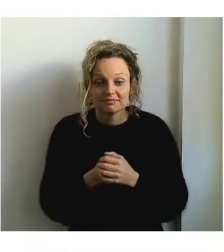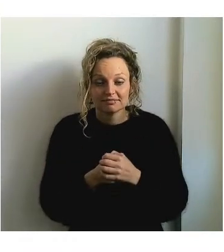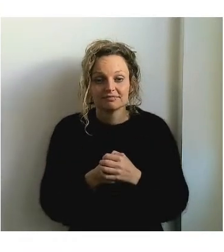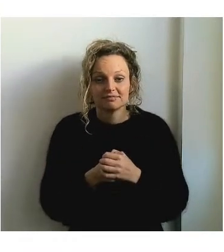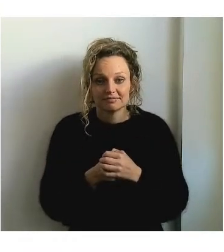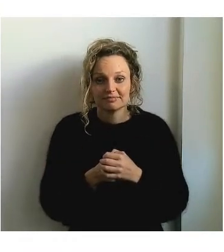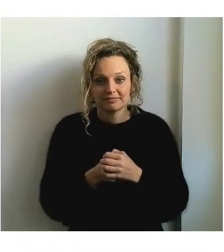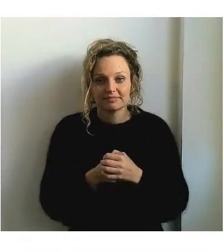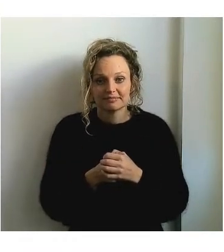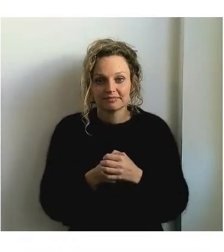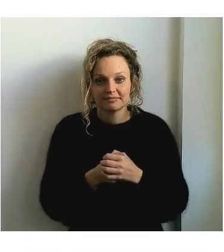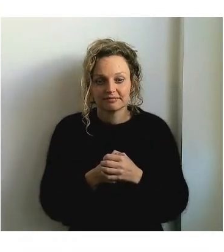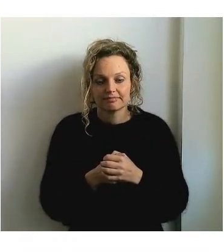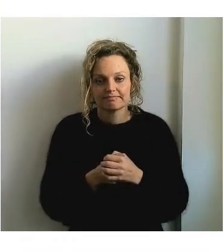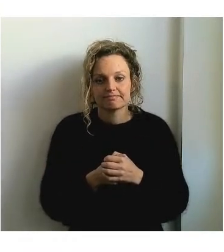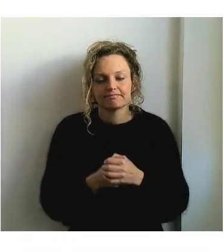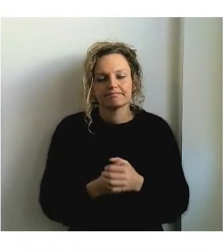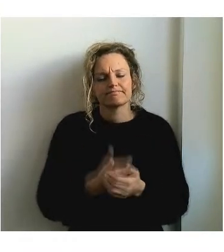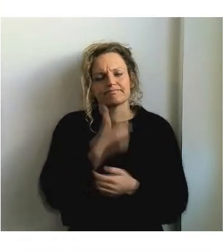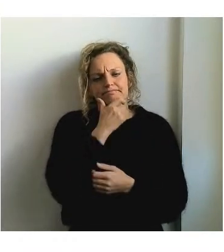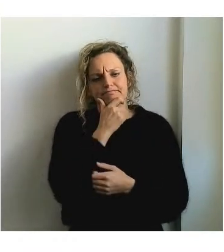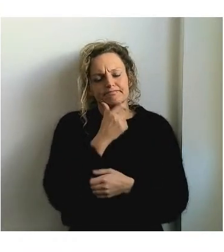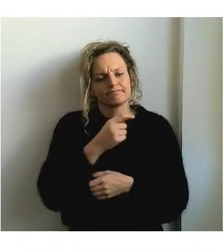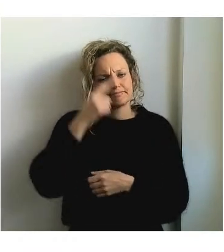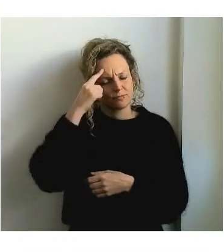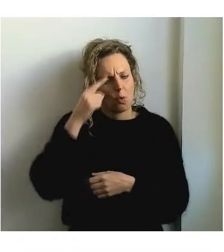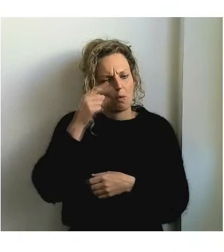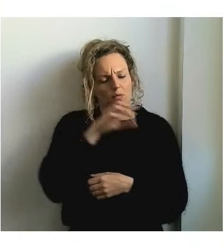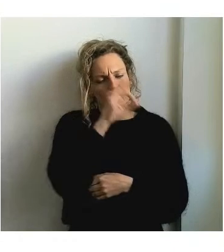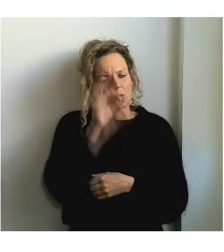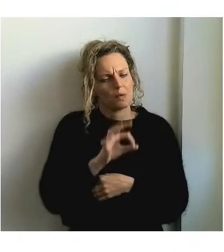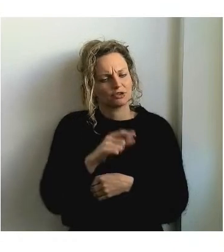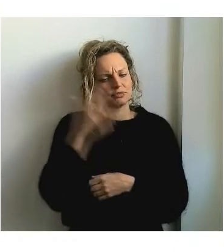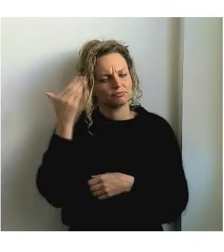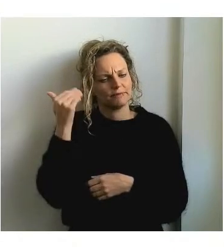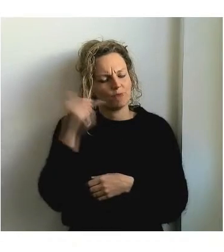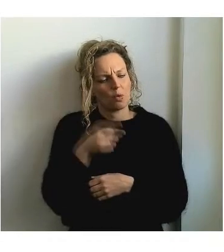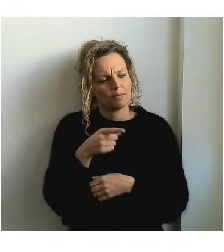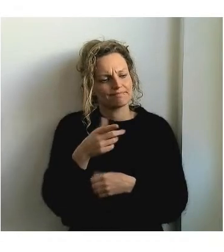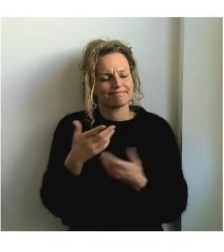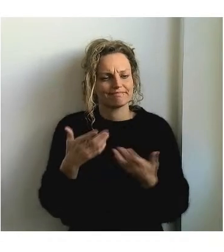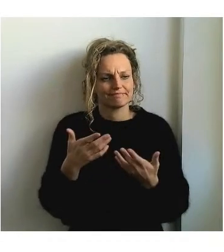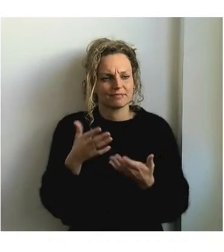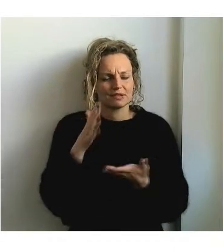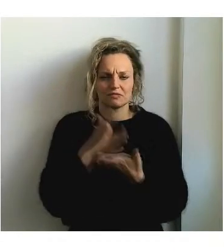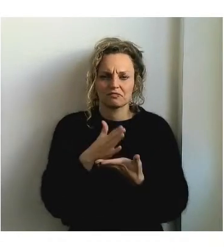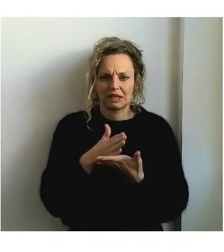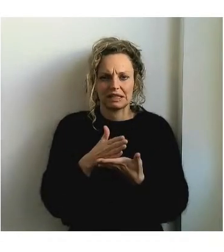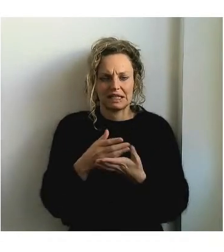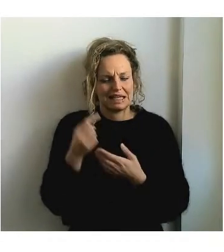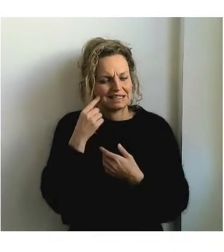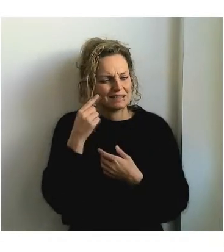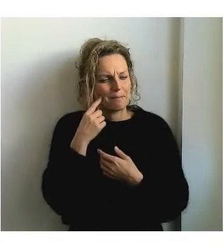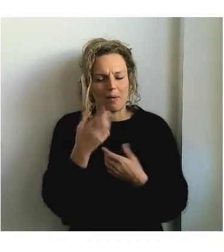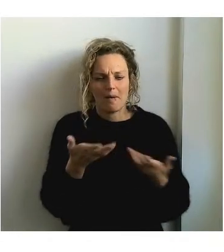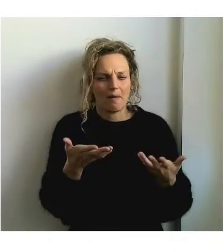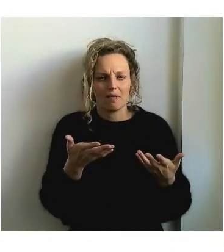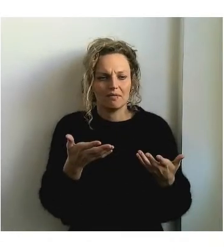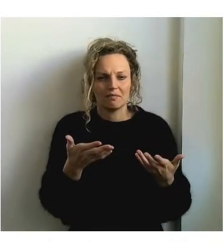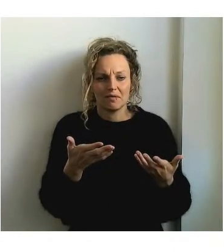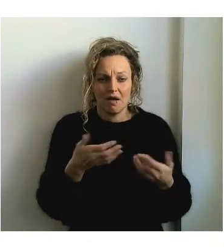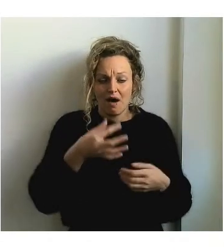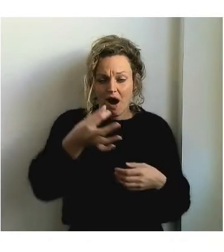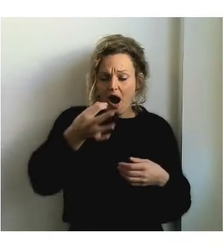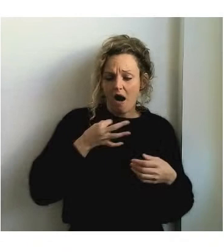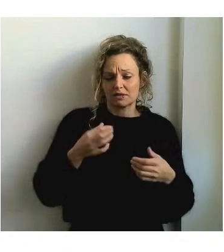I was looking at this question earlier, and I just thought it's not actually, in its simplest form, it's not asking a lot. It's just making a commitment to